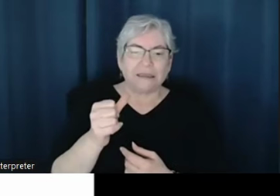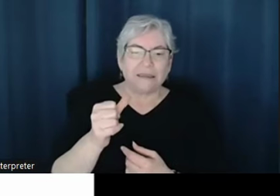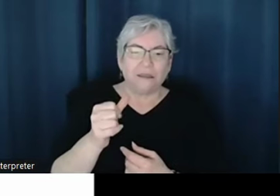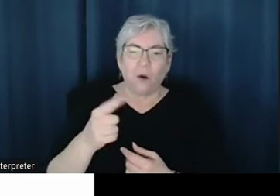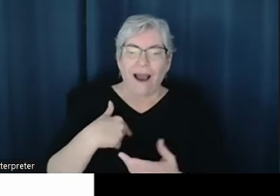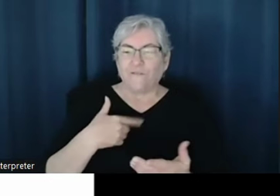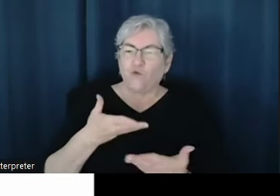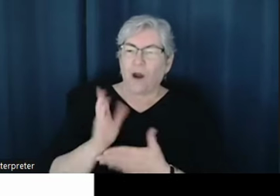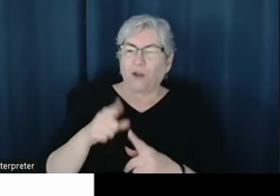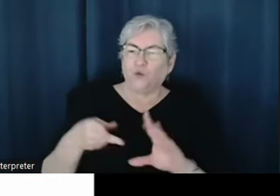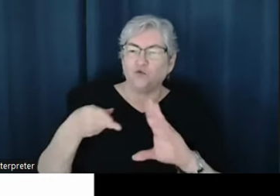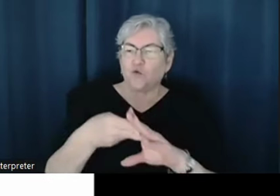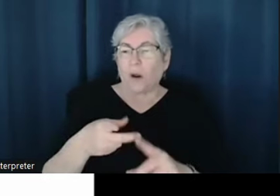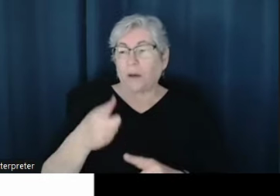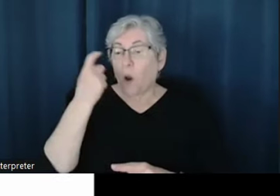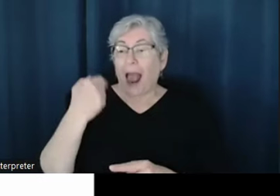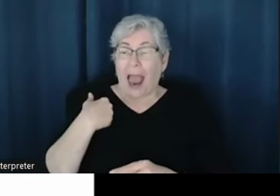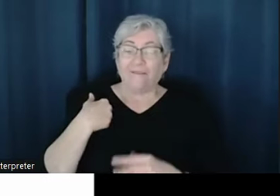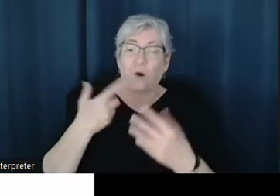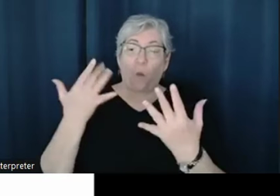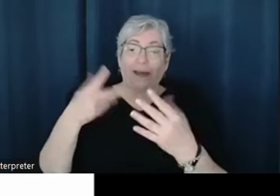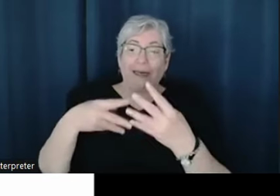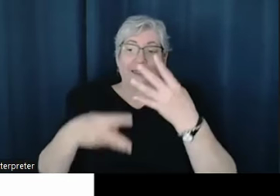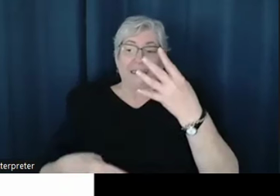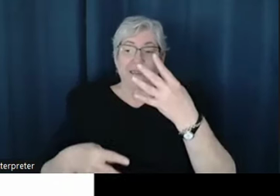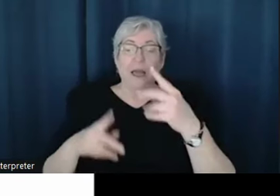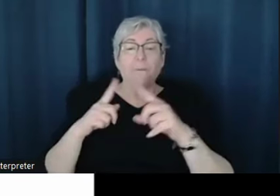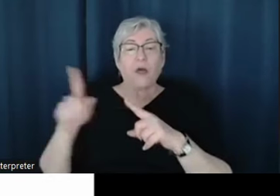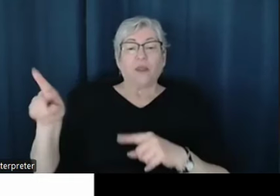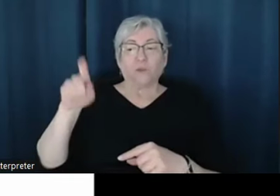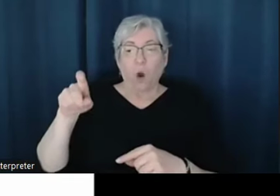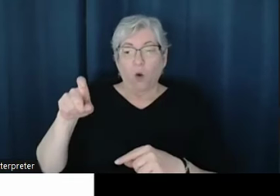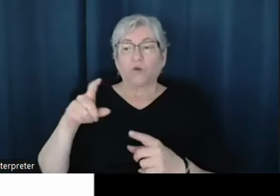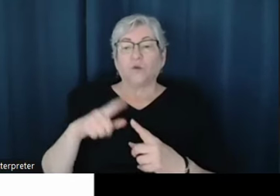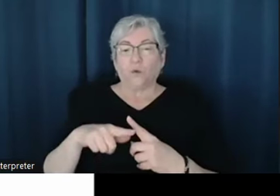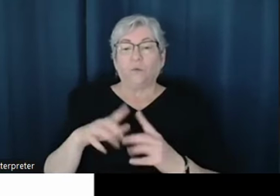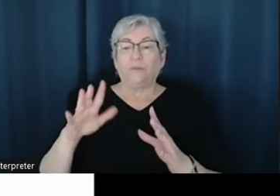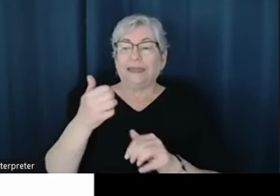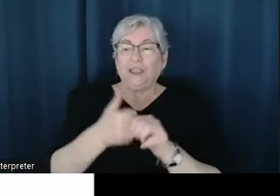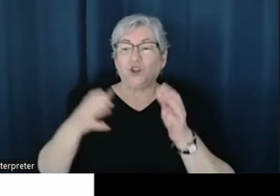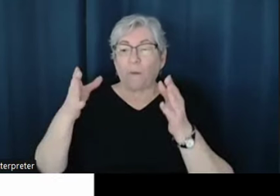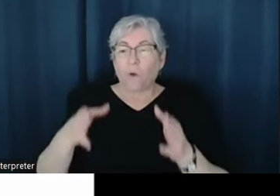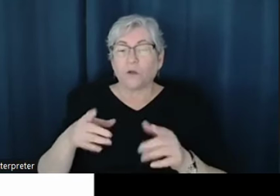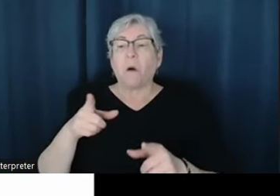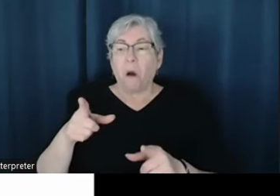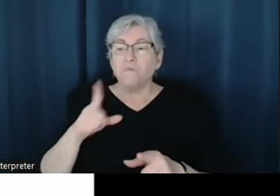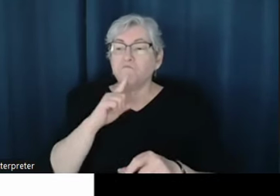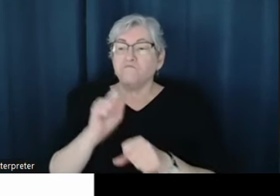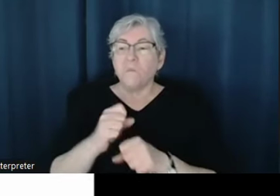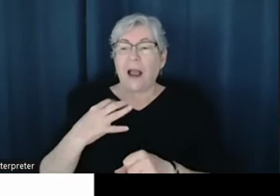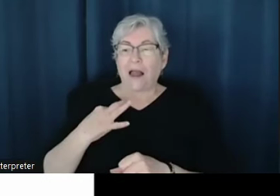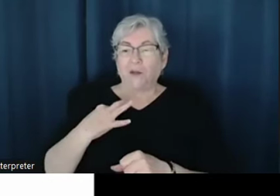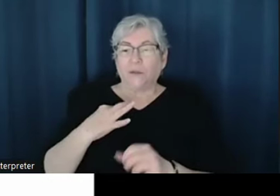entitlement is because they can have a waiting list, but they're supposed to every person that they find eligible and